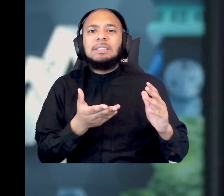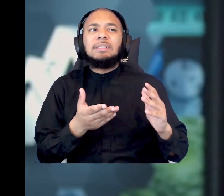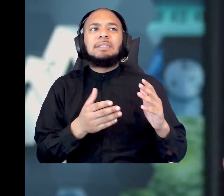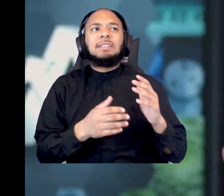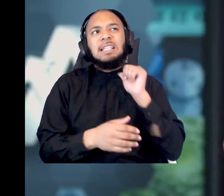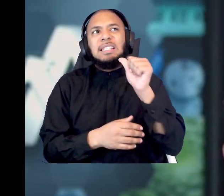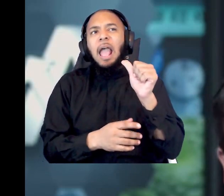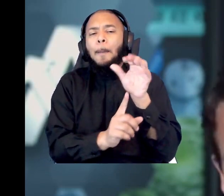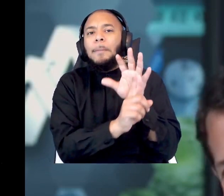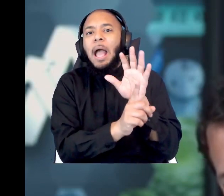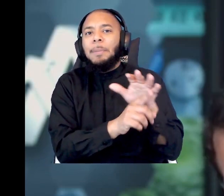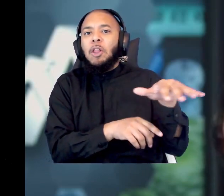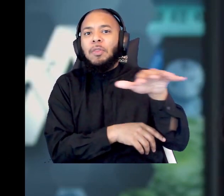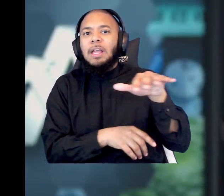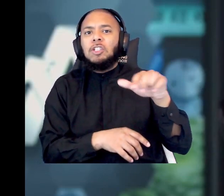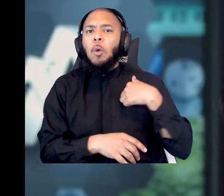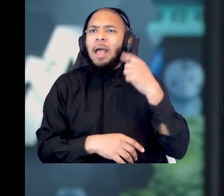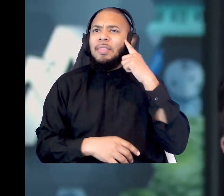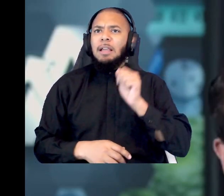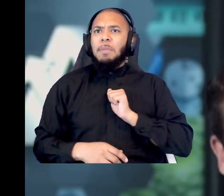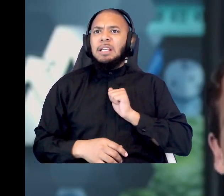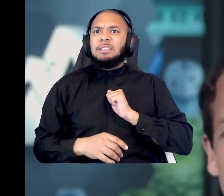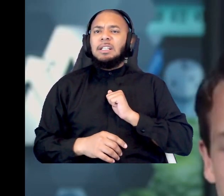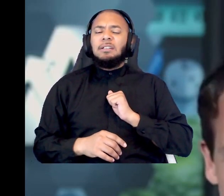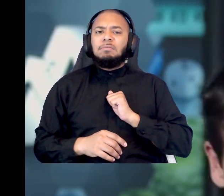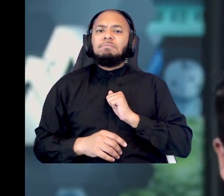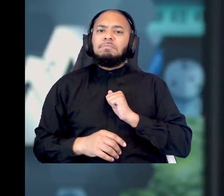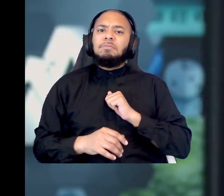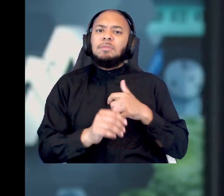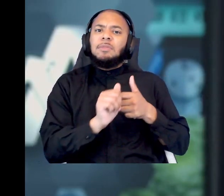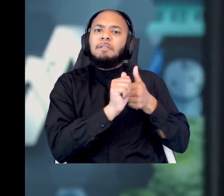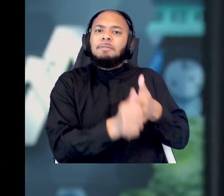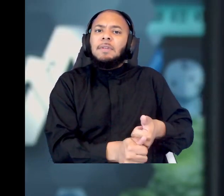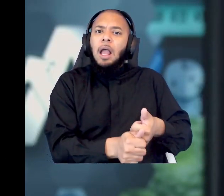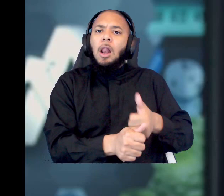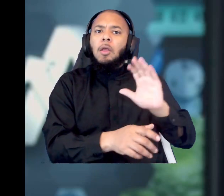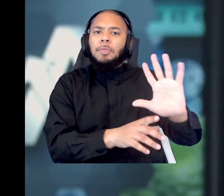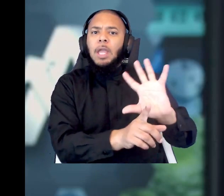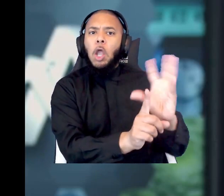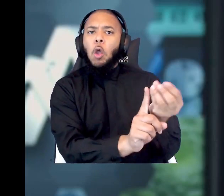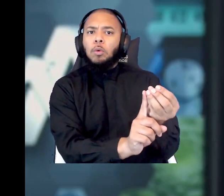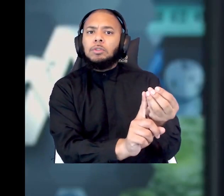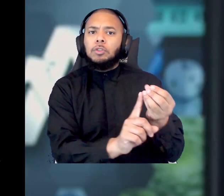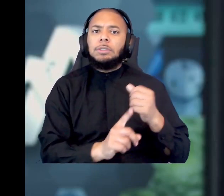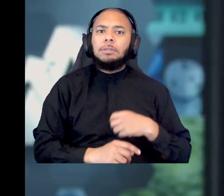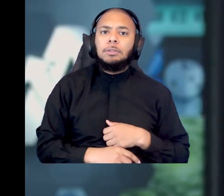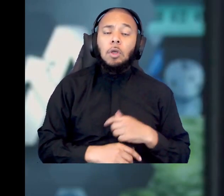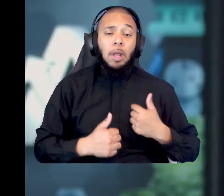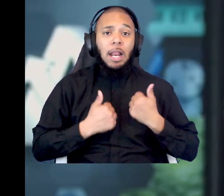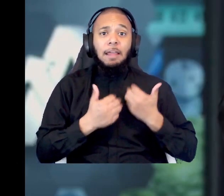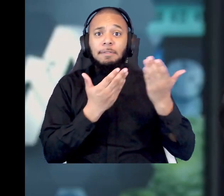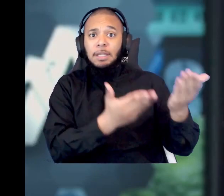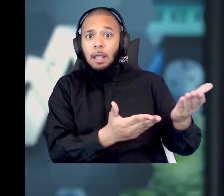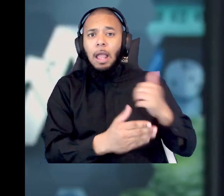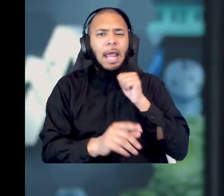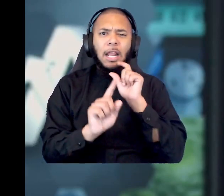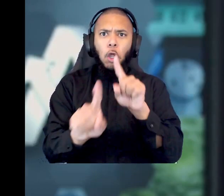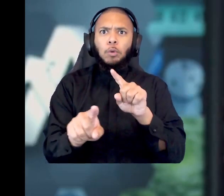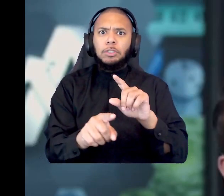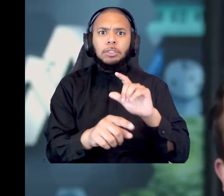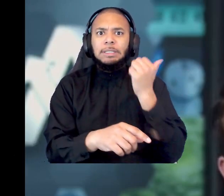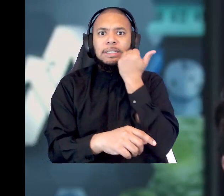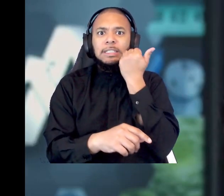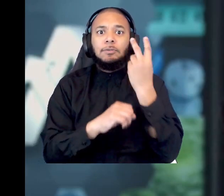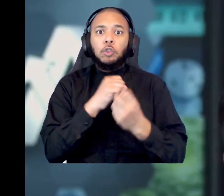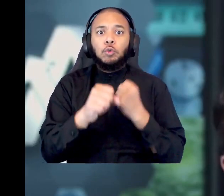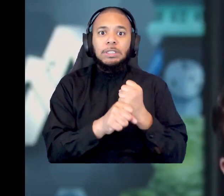So I was like, I'm going to adapt to the culture and not go to the dentist for 2 years. So when I was living over there, I didn't go for 2 years. I didn't have dental insurance. When